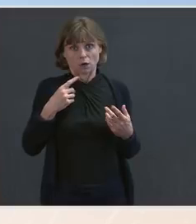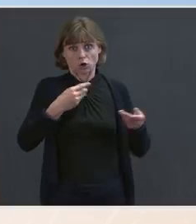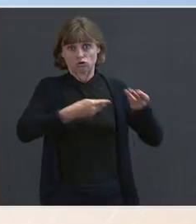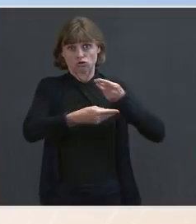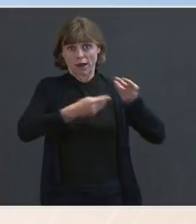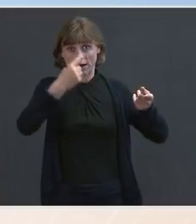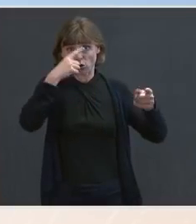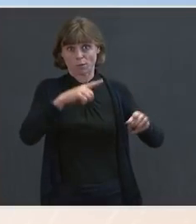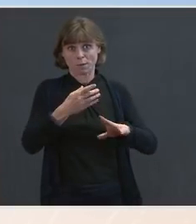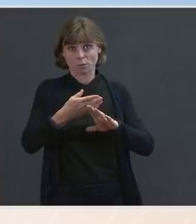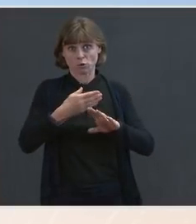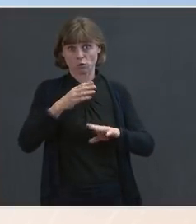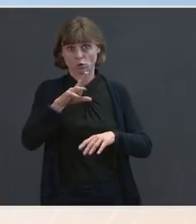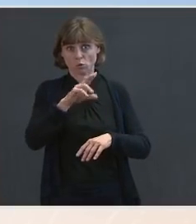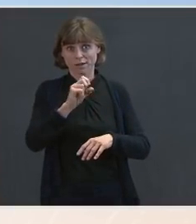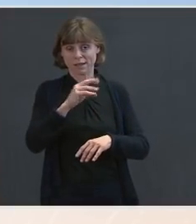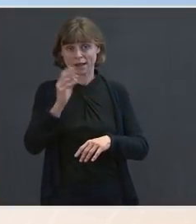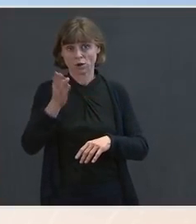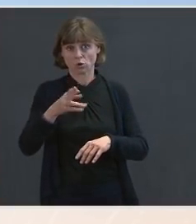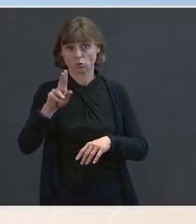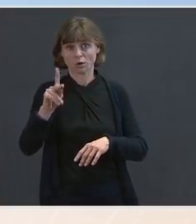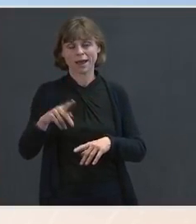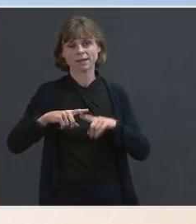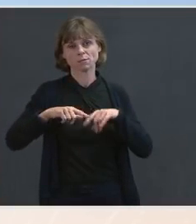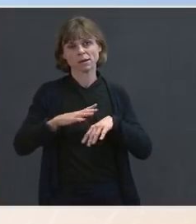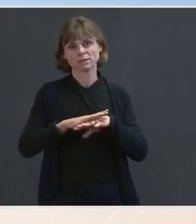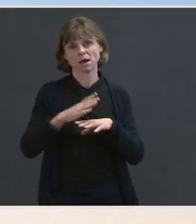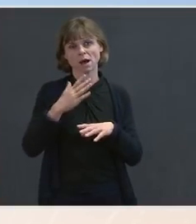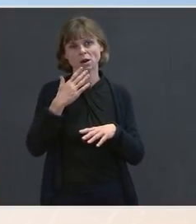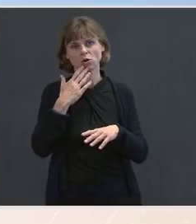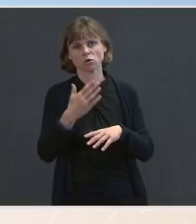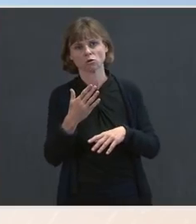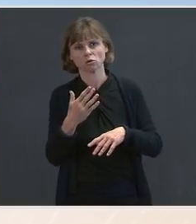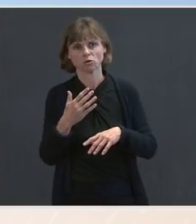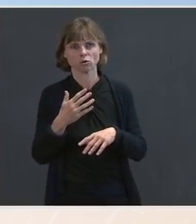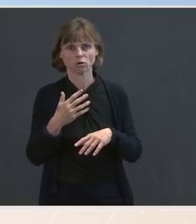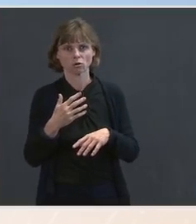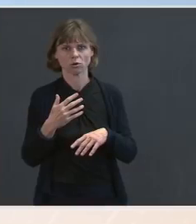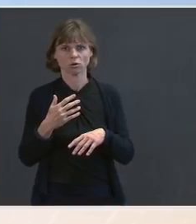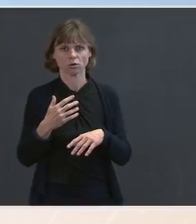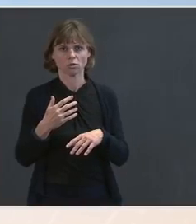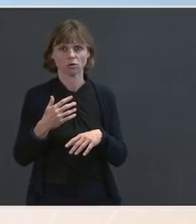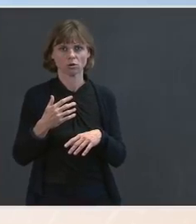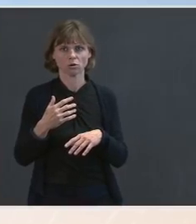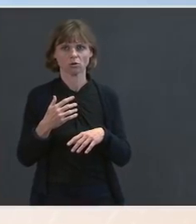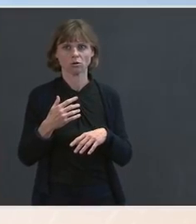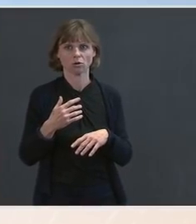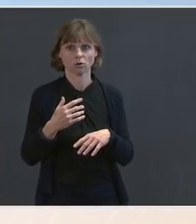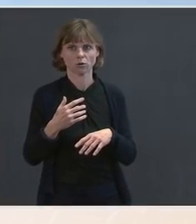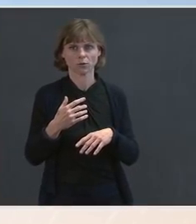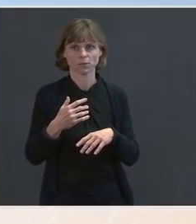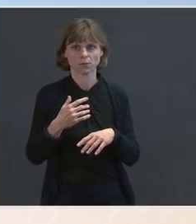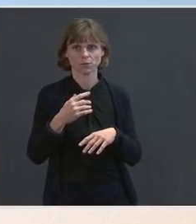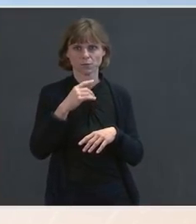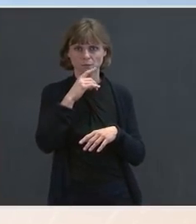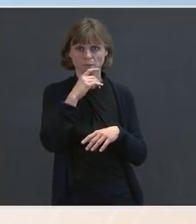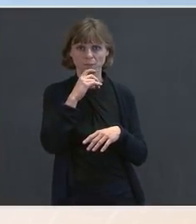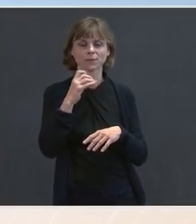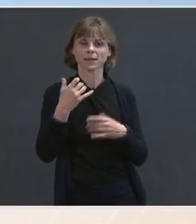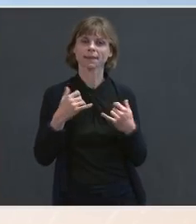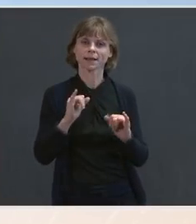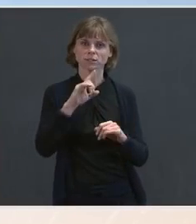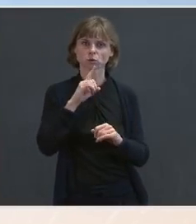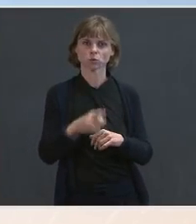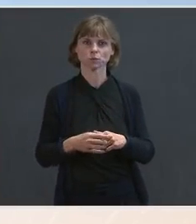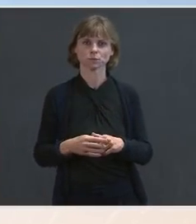UK must be contingent upon respect for the Good Friday Agreement in Northern Ireland. So that certainly remains the case. I will